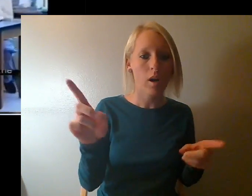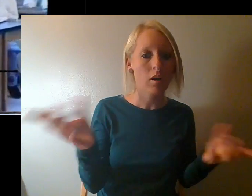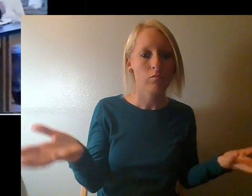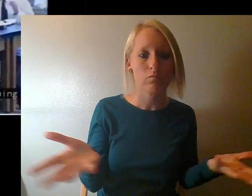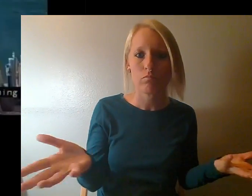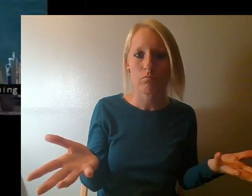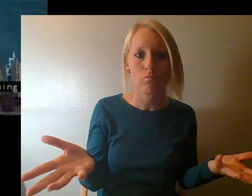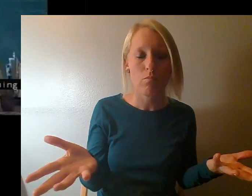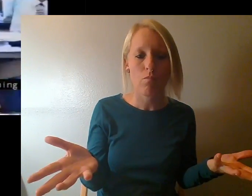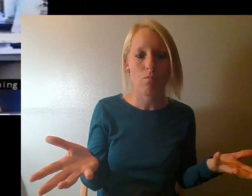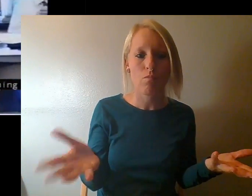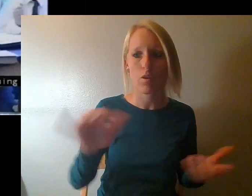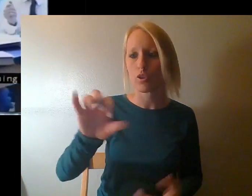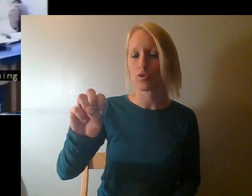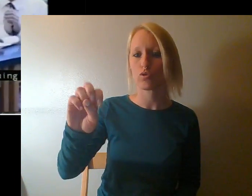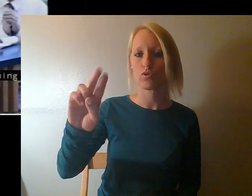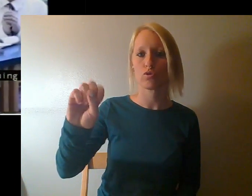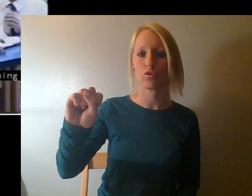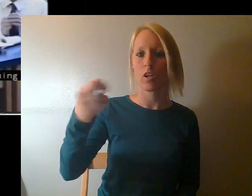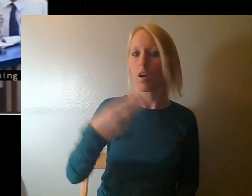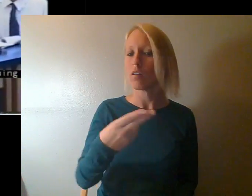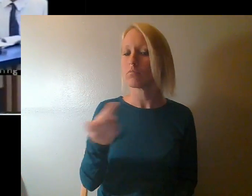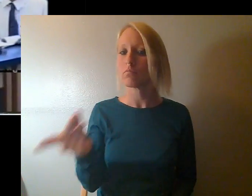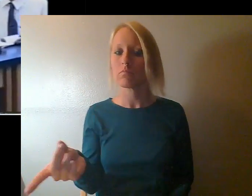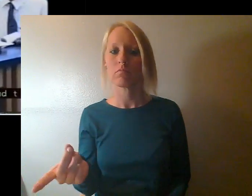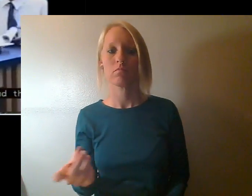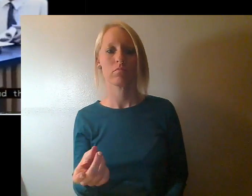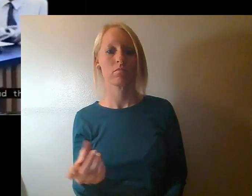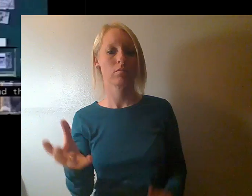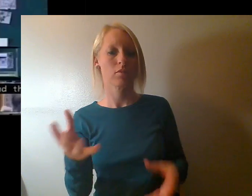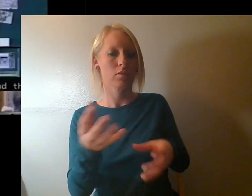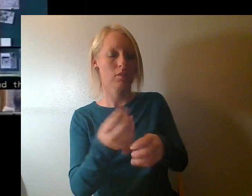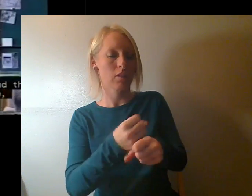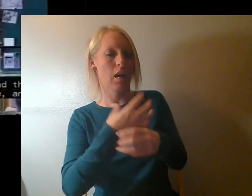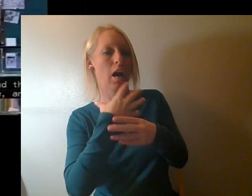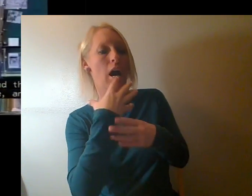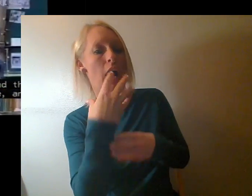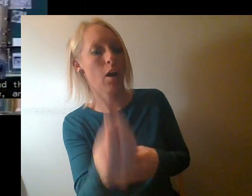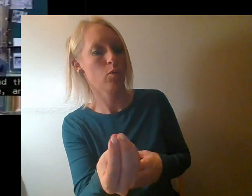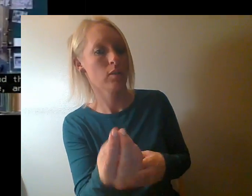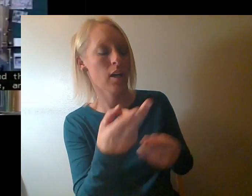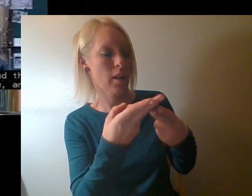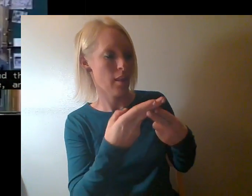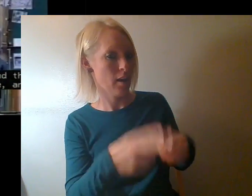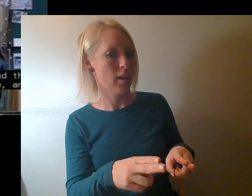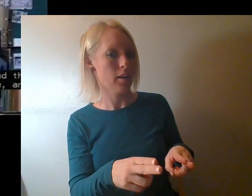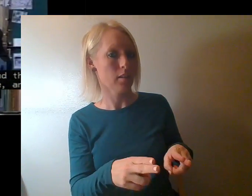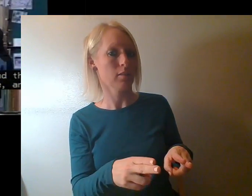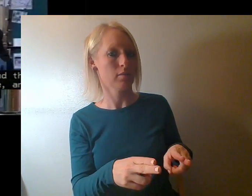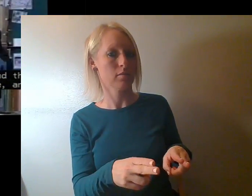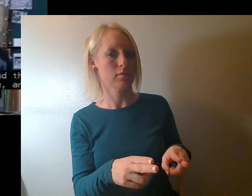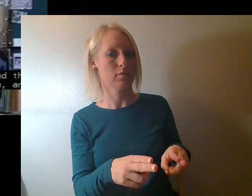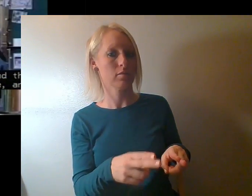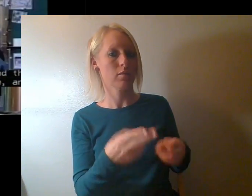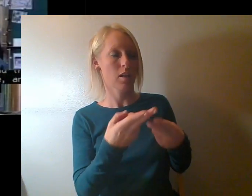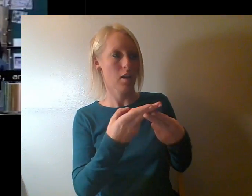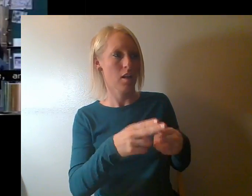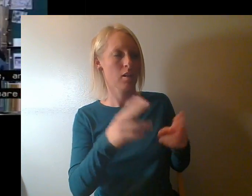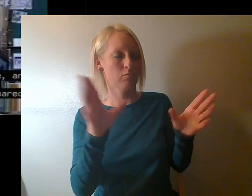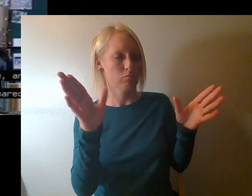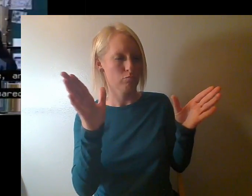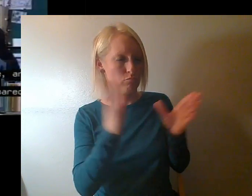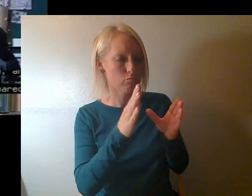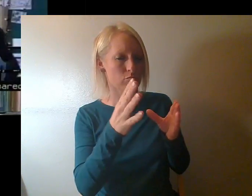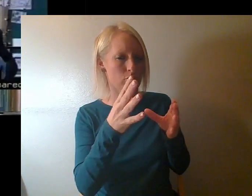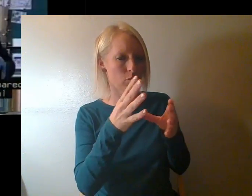No. Where's the water going to go, Josh? Ouch. It's going to squeeze in and the water's going to go outside and the egg would get smaller. Okay, this egg, if you see